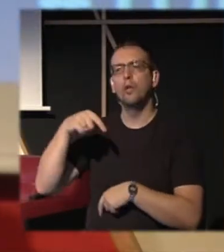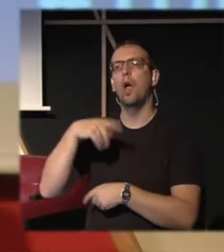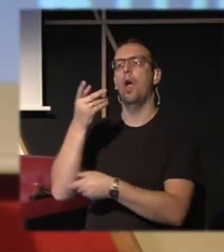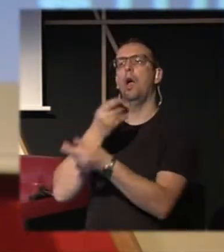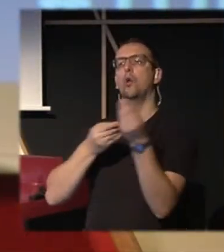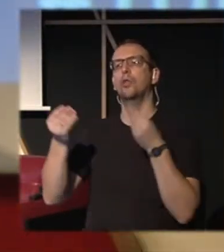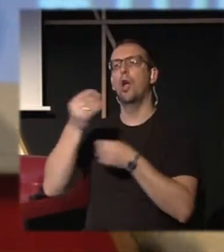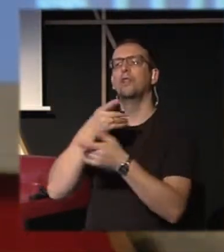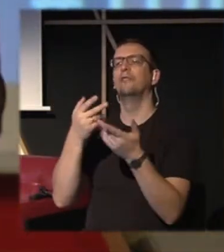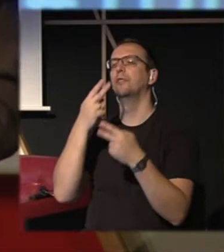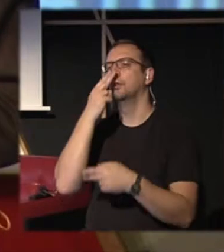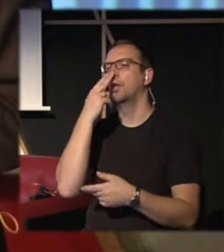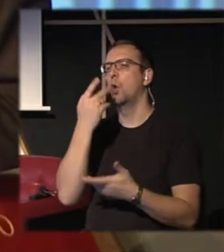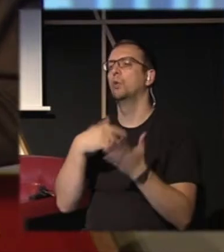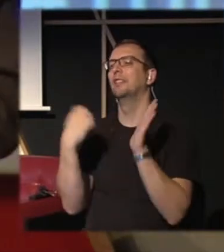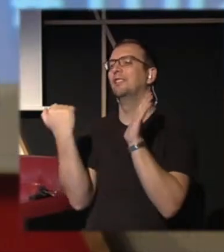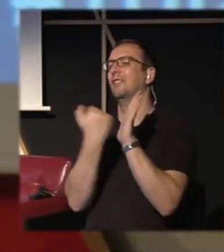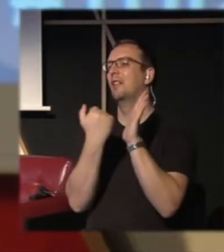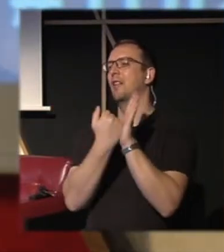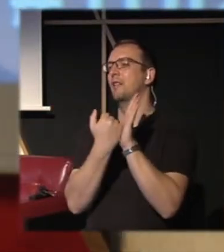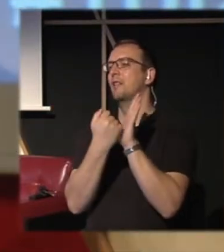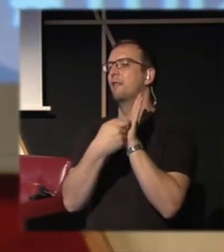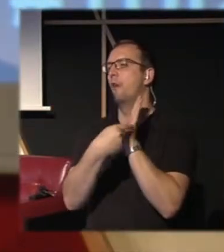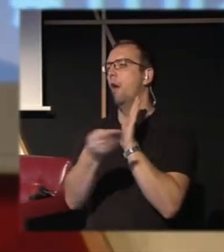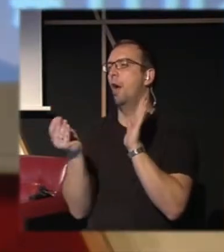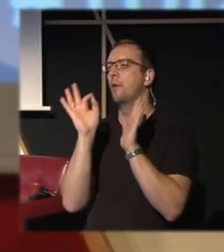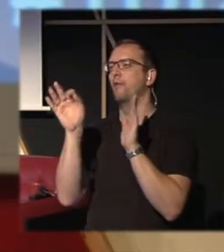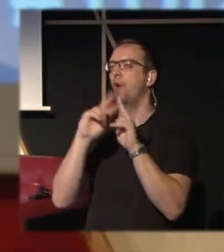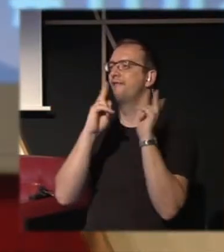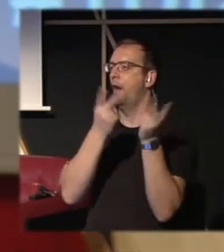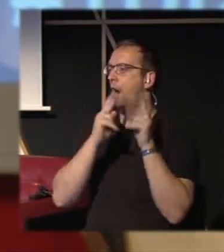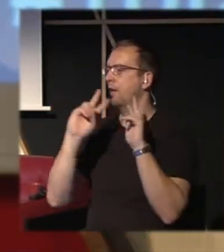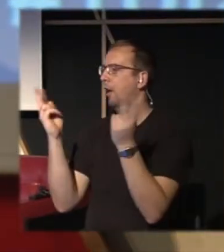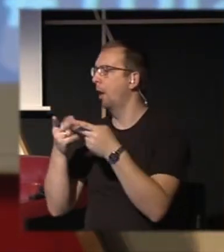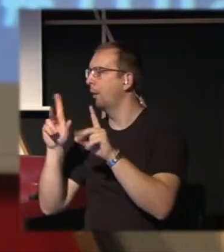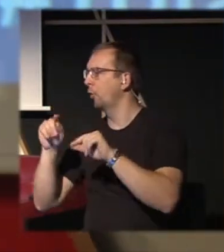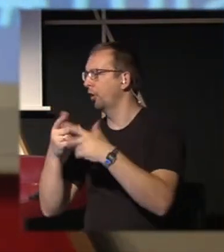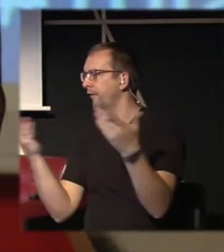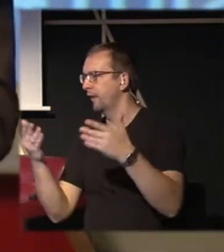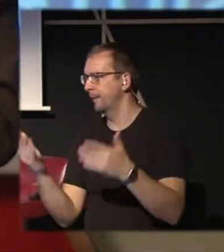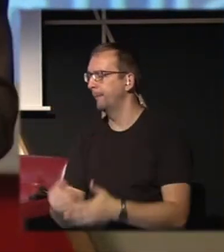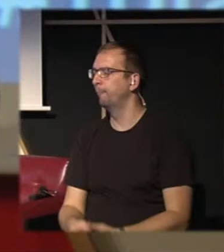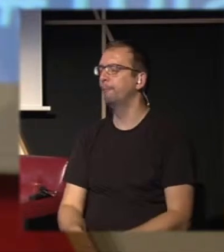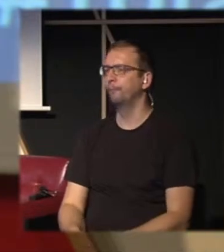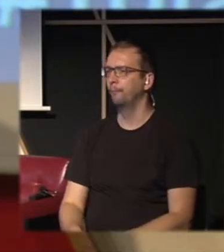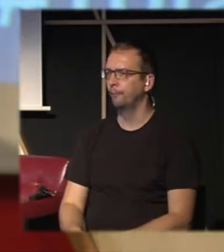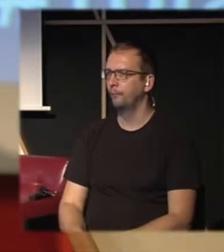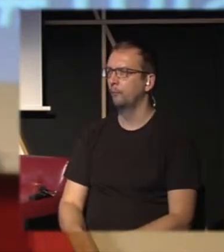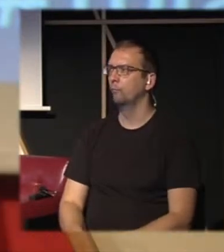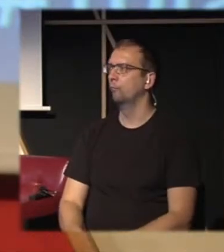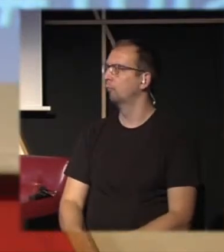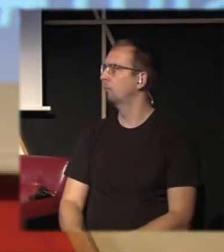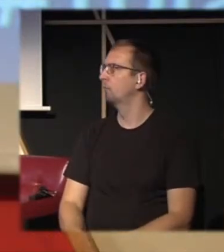have been happening in the last years since it was put into the UEFA club, the DAO criterion was put into UEFA club licensing criterion.